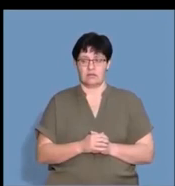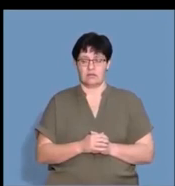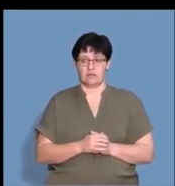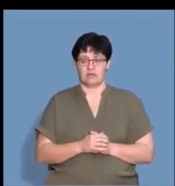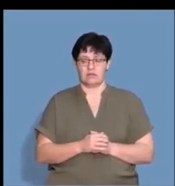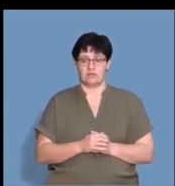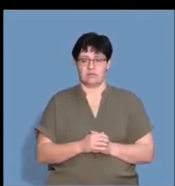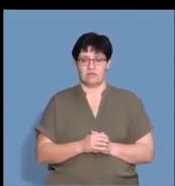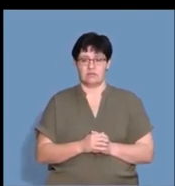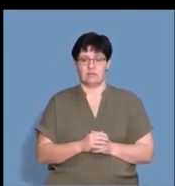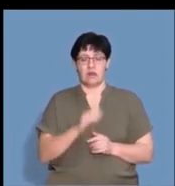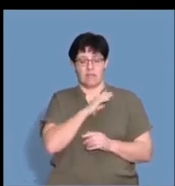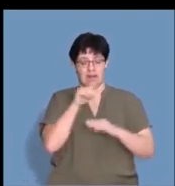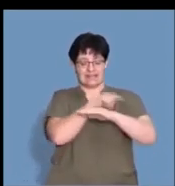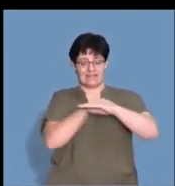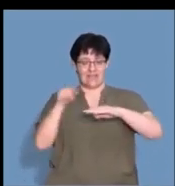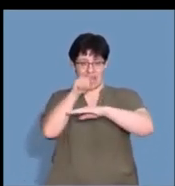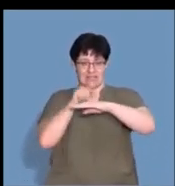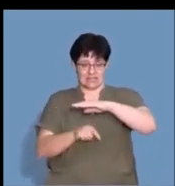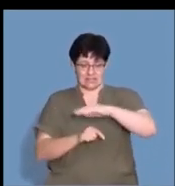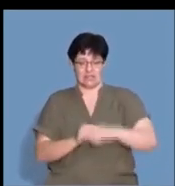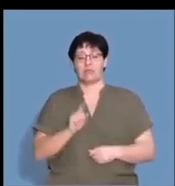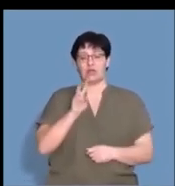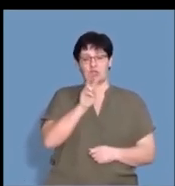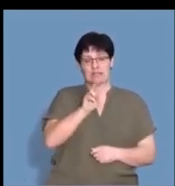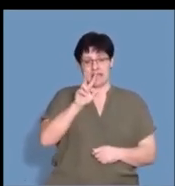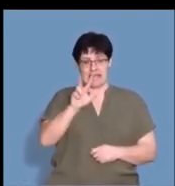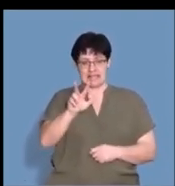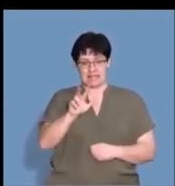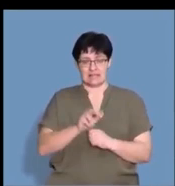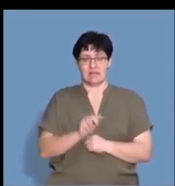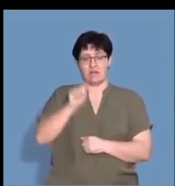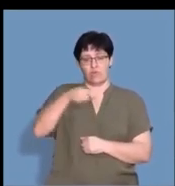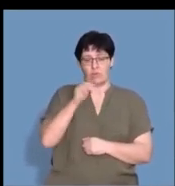and I'm going to divide that by